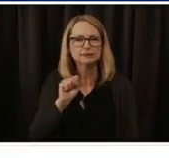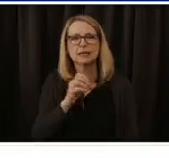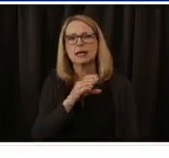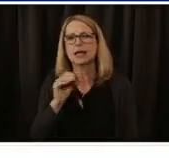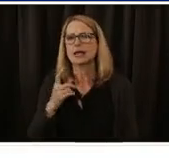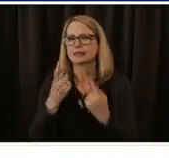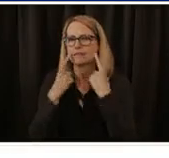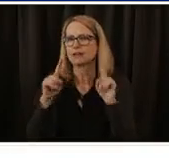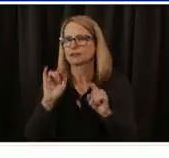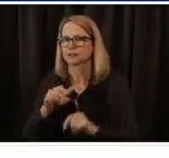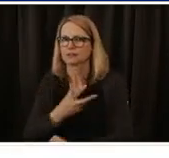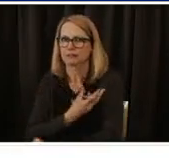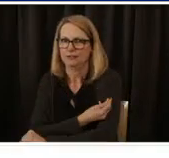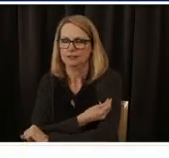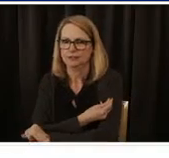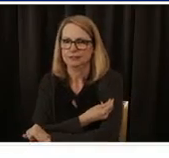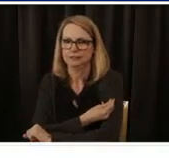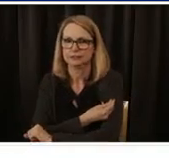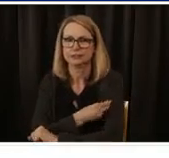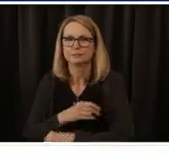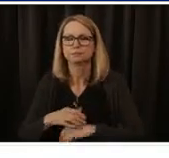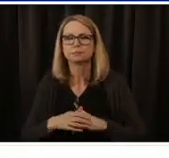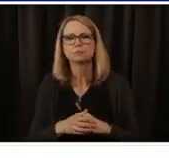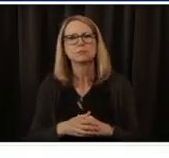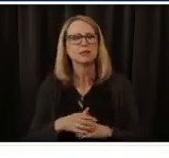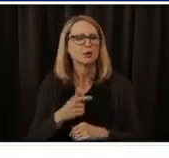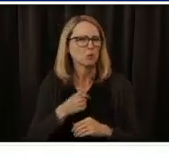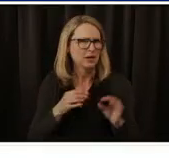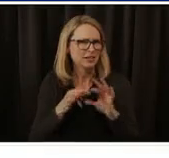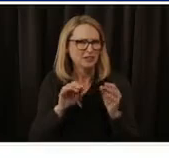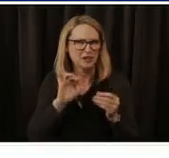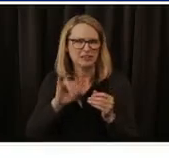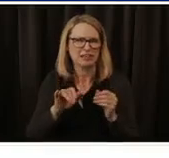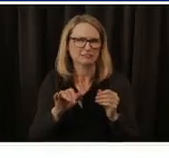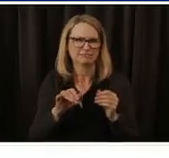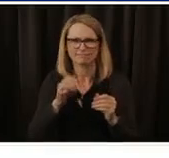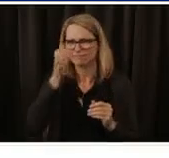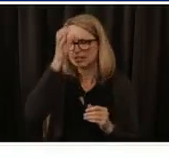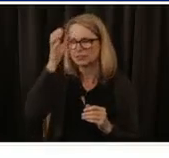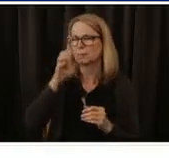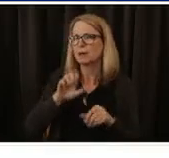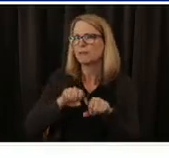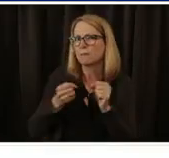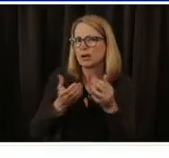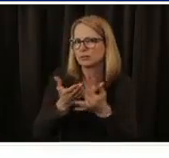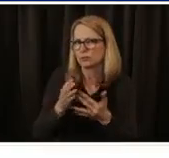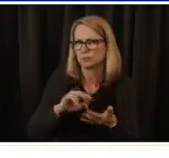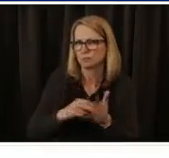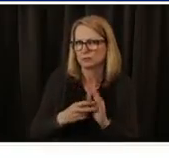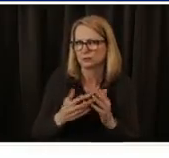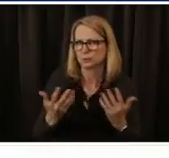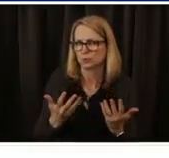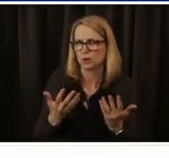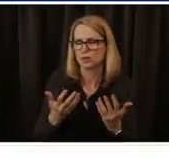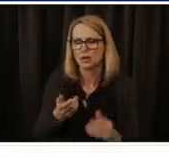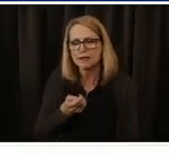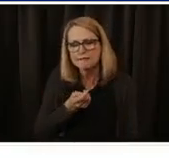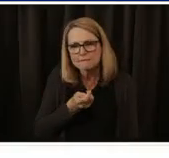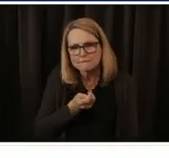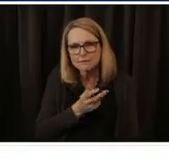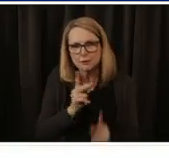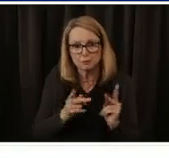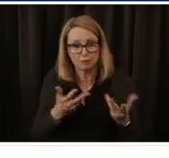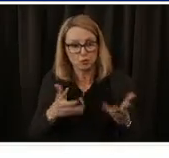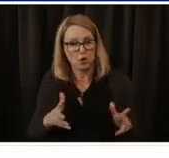effectiveness levels that we're measuring right now. And so when I talk about vaccine breakthrough cases, what I'm referring to is the small percentage of people who are